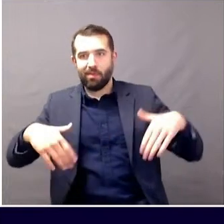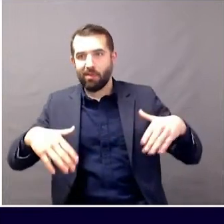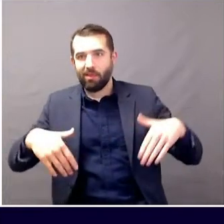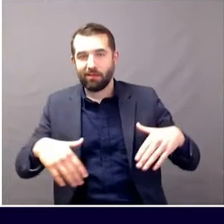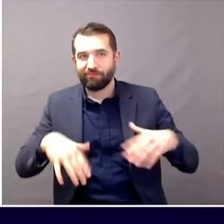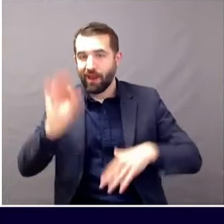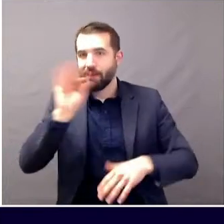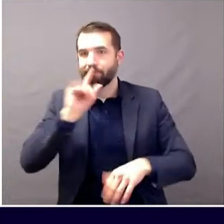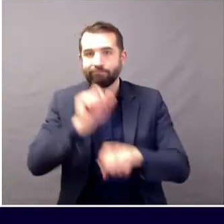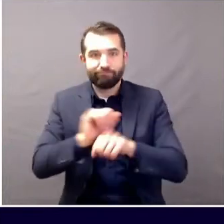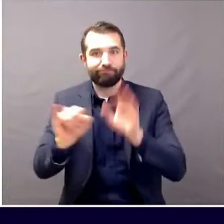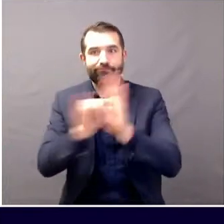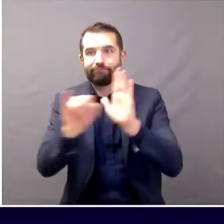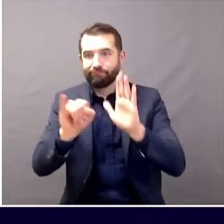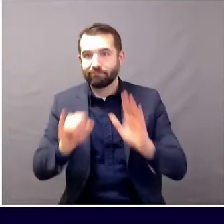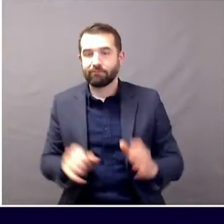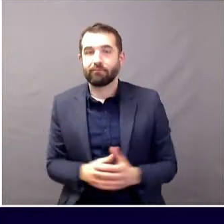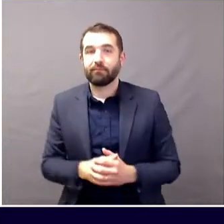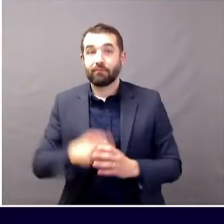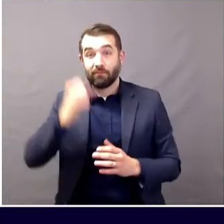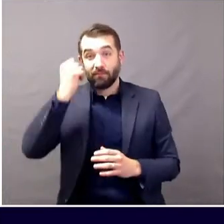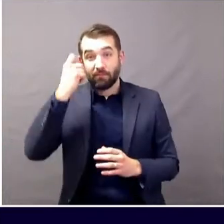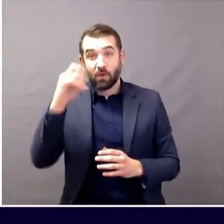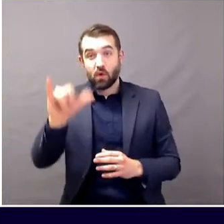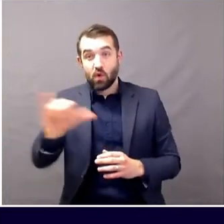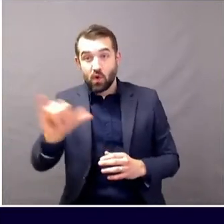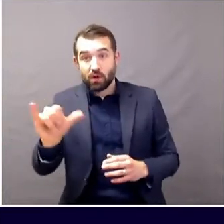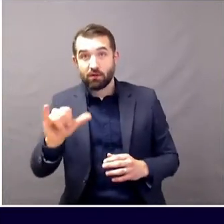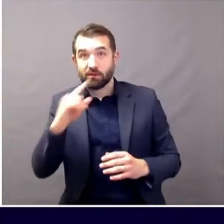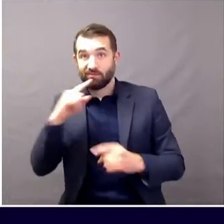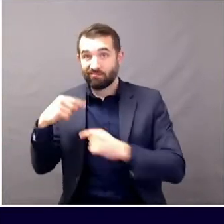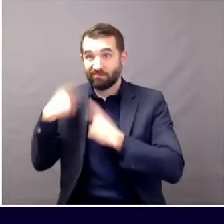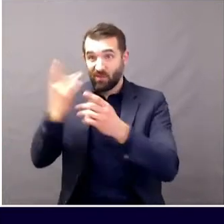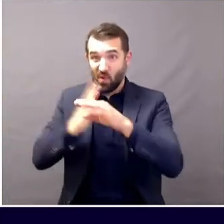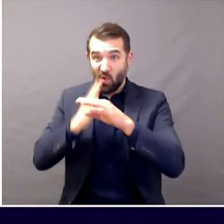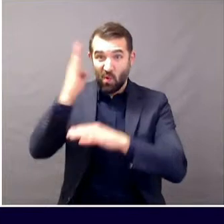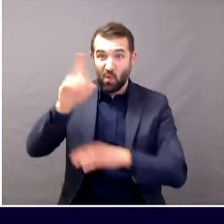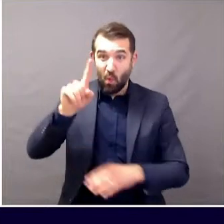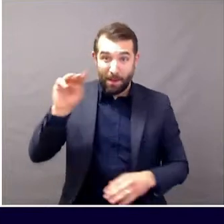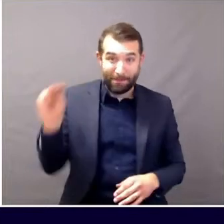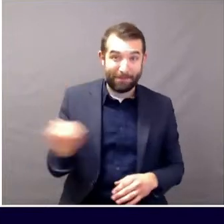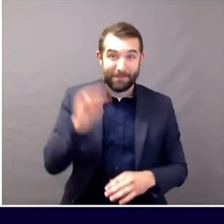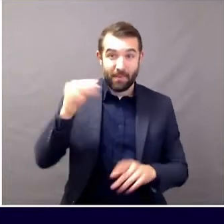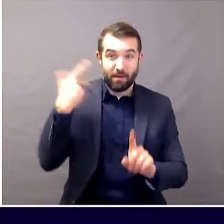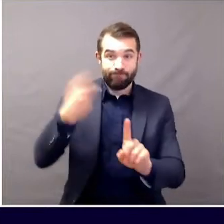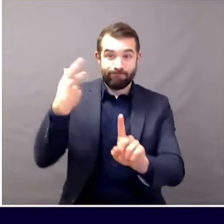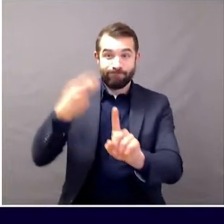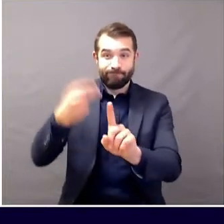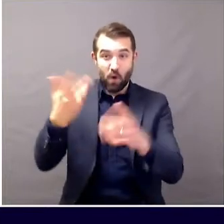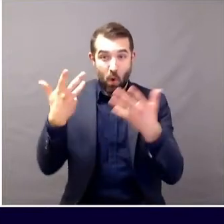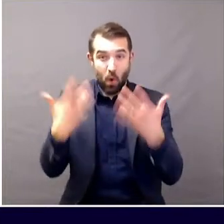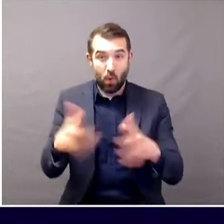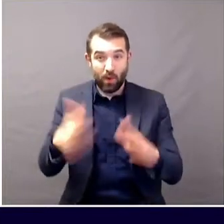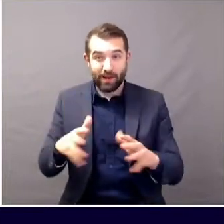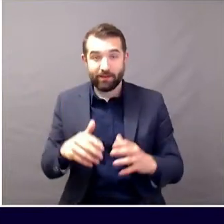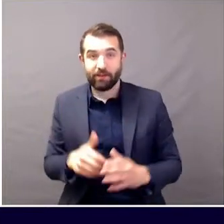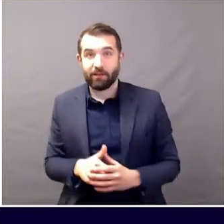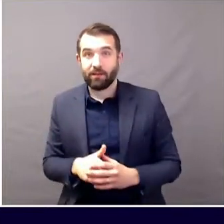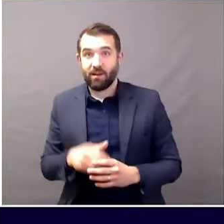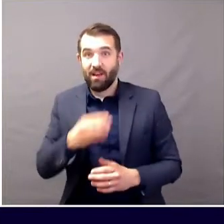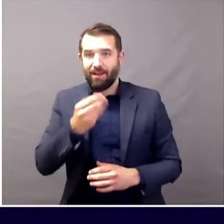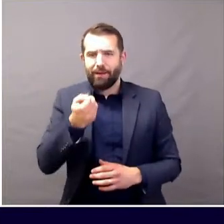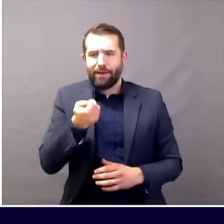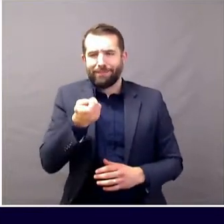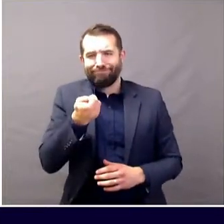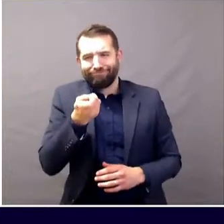over 1 million doses of COVID-19 administered, and just a small handful of these allergic reactions. What I